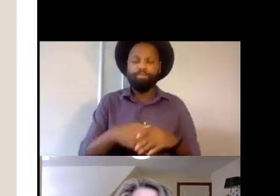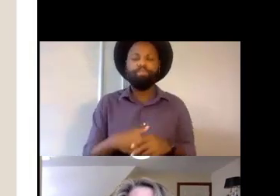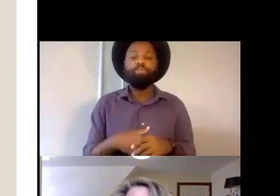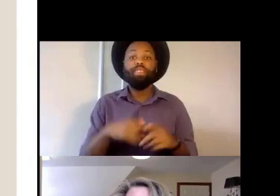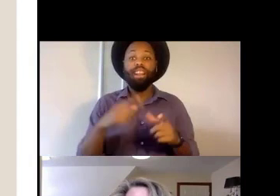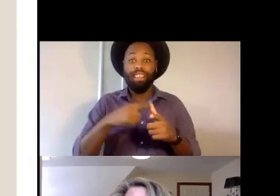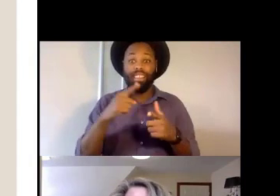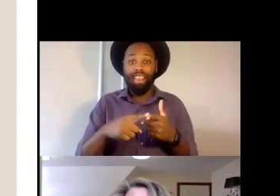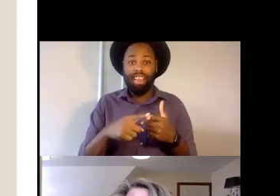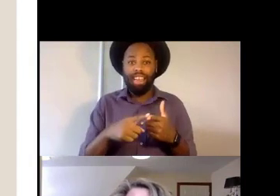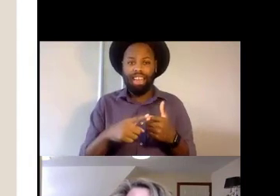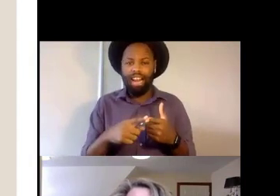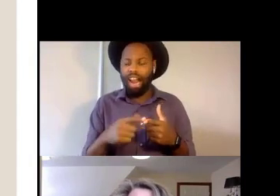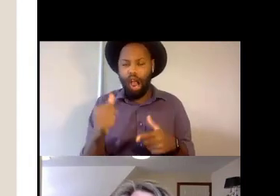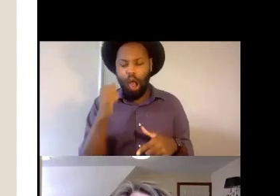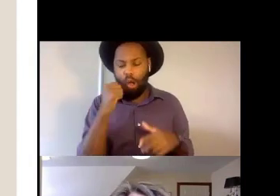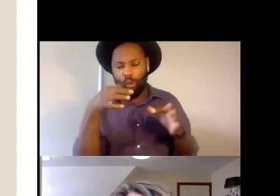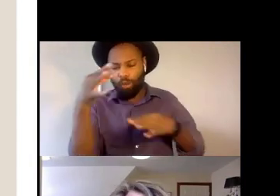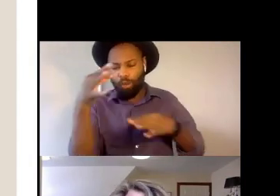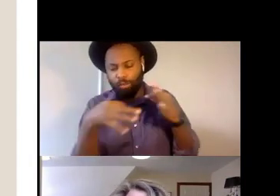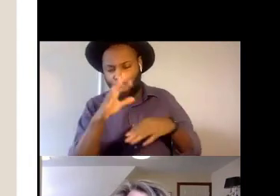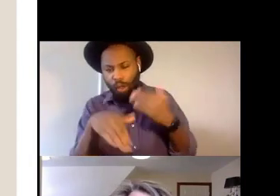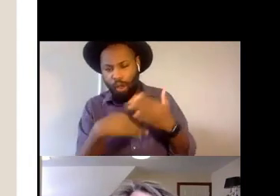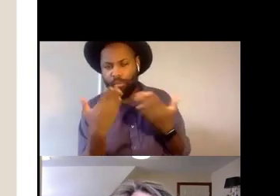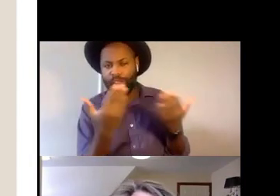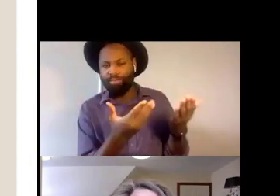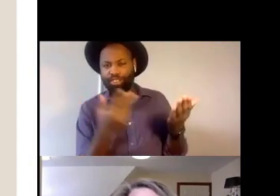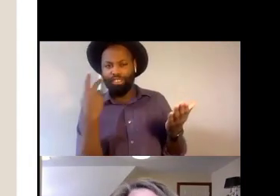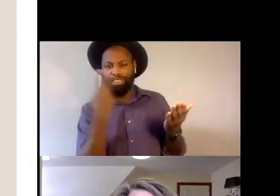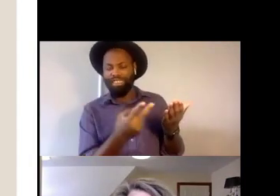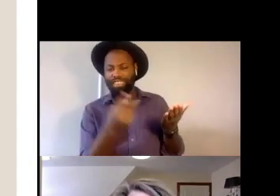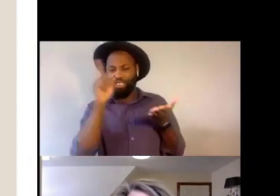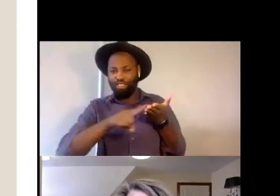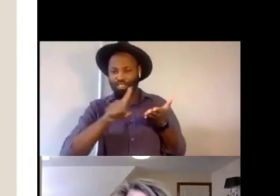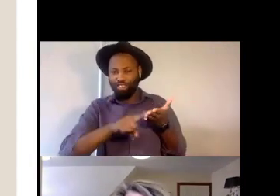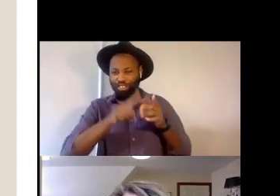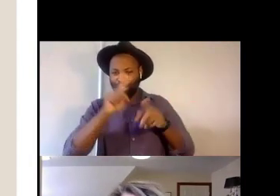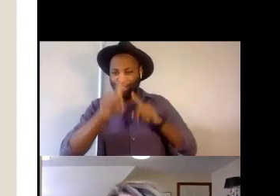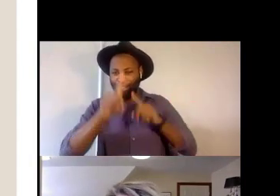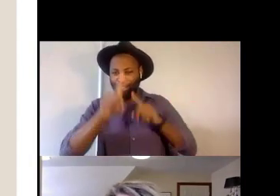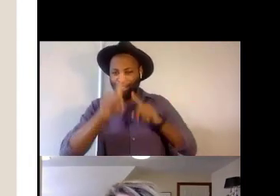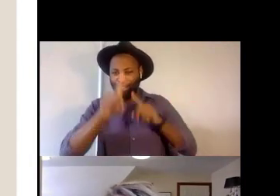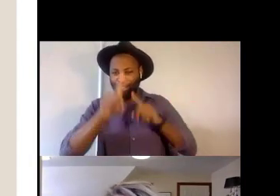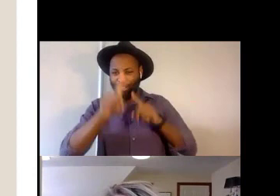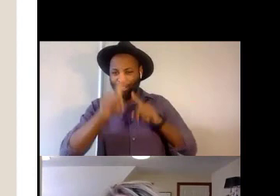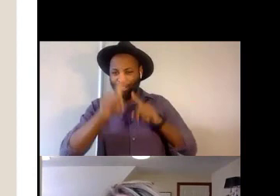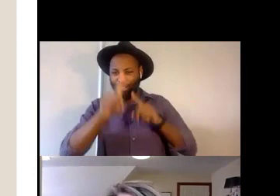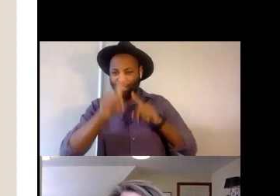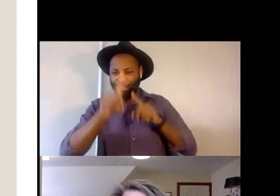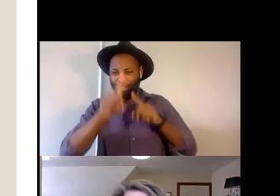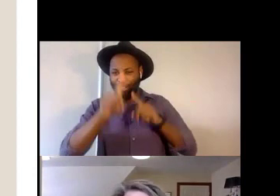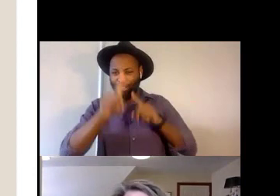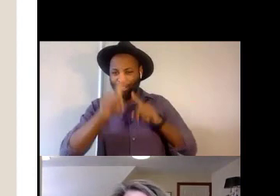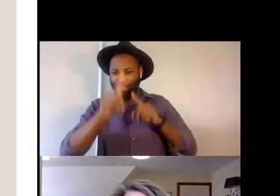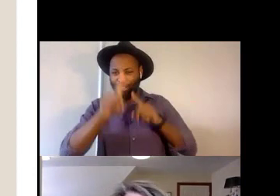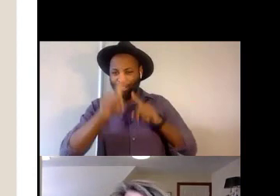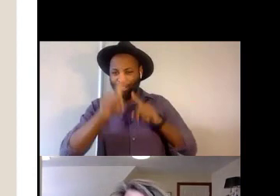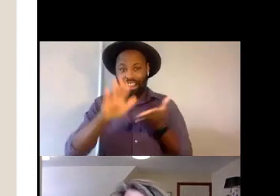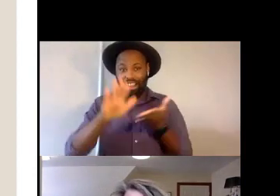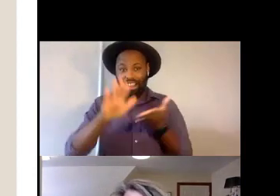I will not go through all of this, but you see the research questions. It's focused on 6 colleges initially: